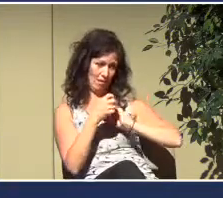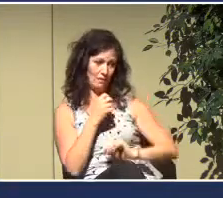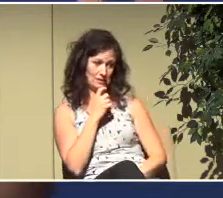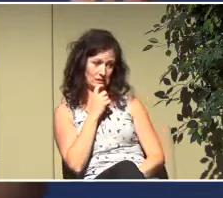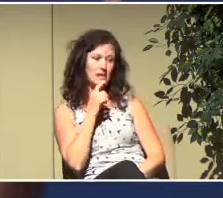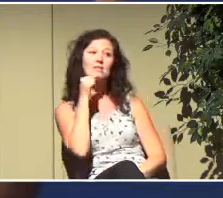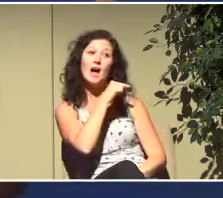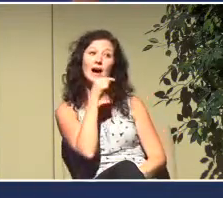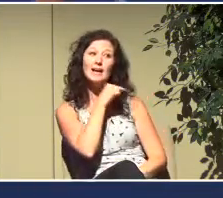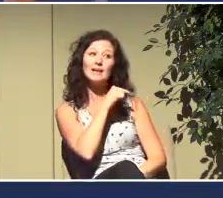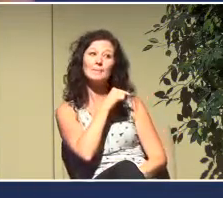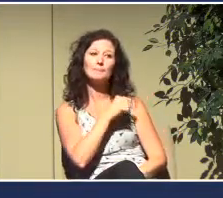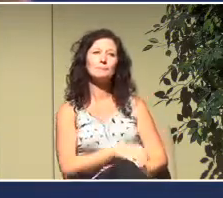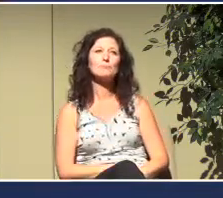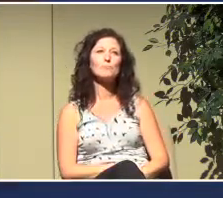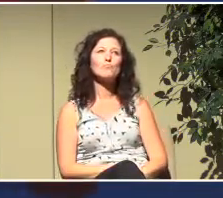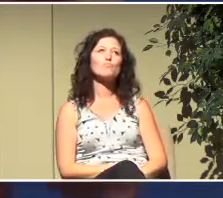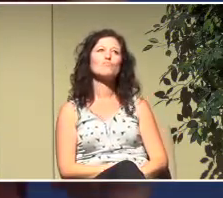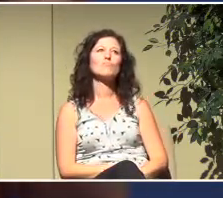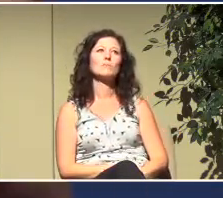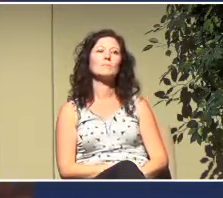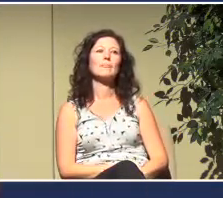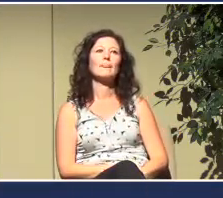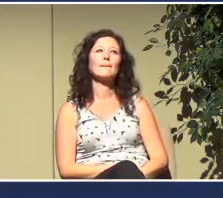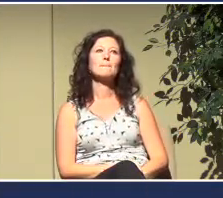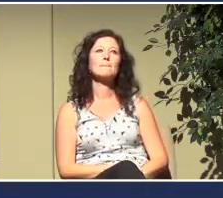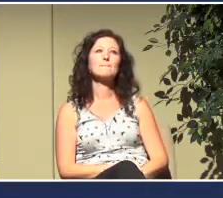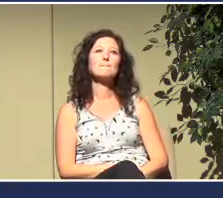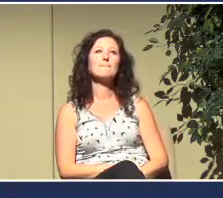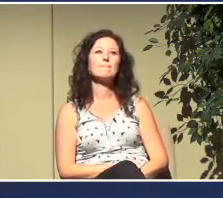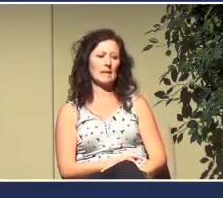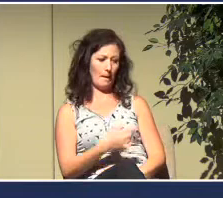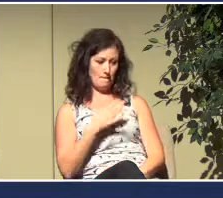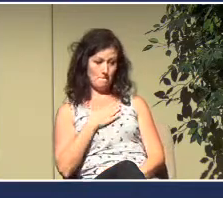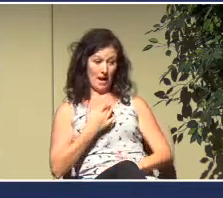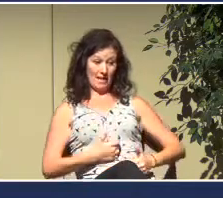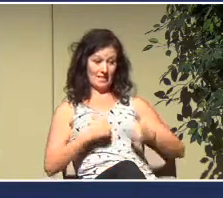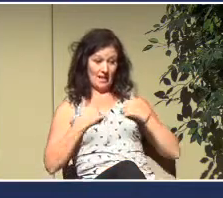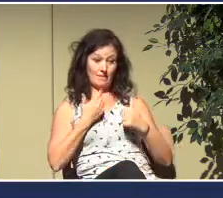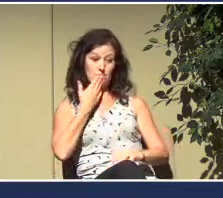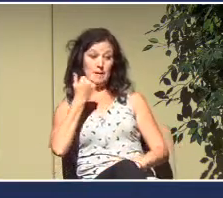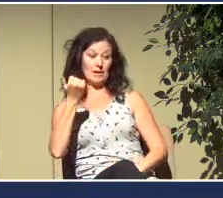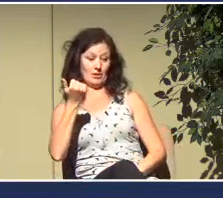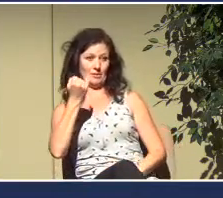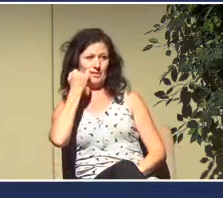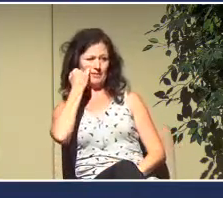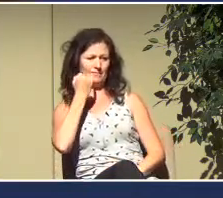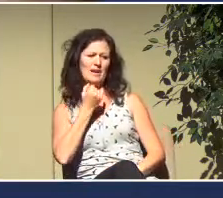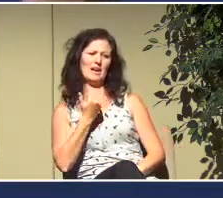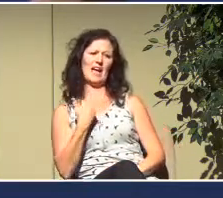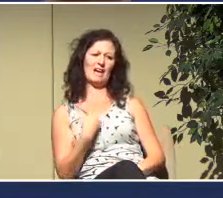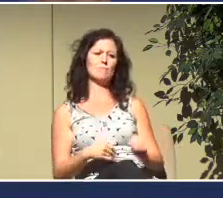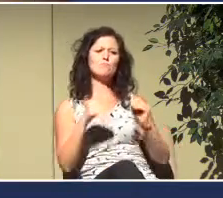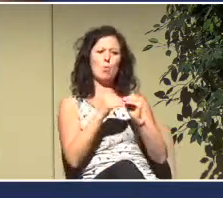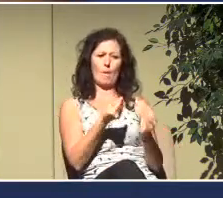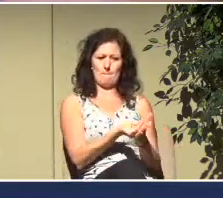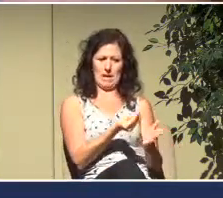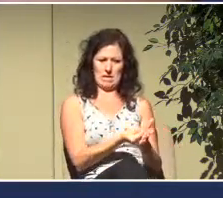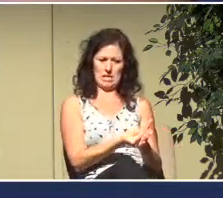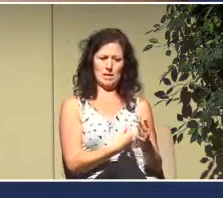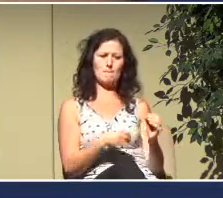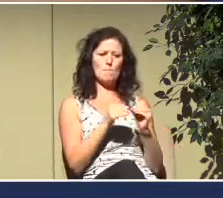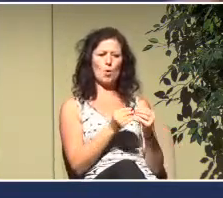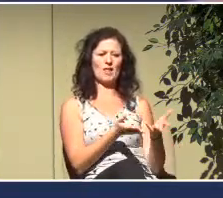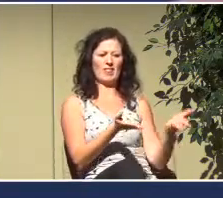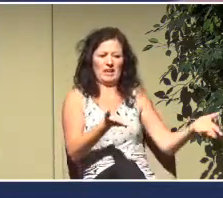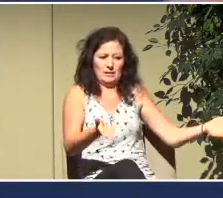when it comes. The lie is something like this. It usually comes in the first person. My life will be better if I have more money and more stuff, if I get